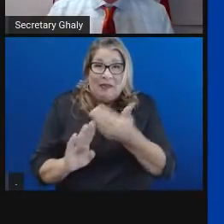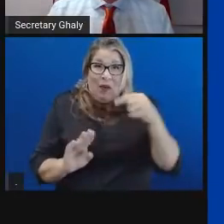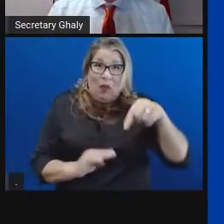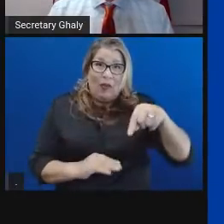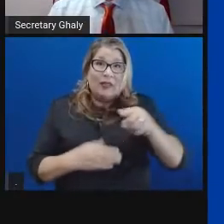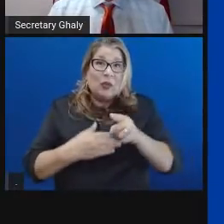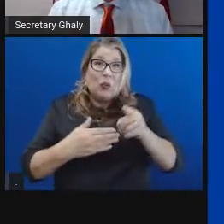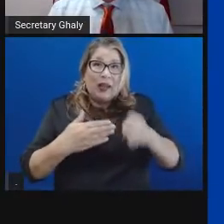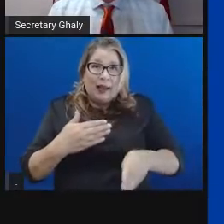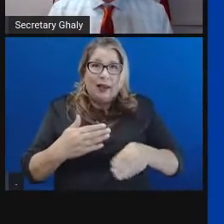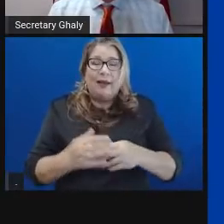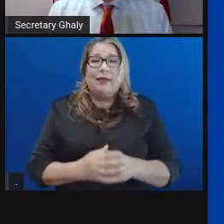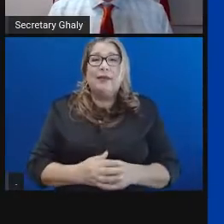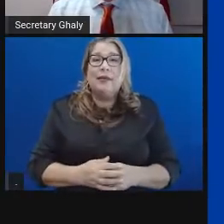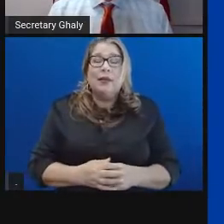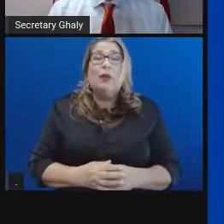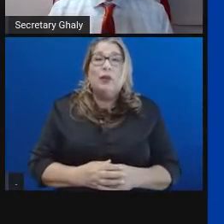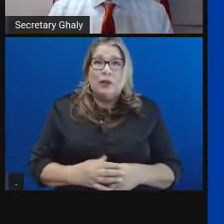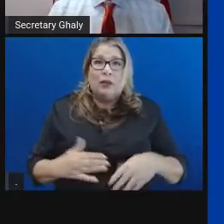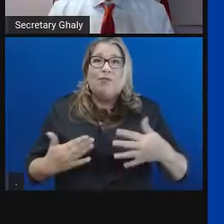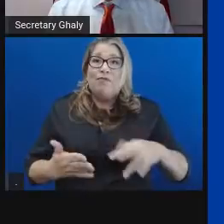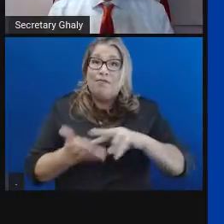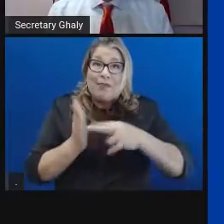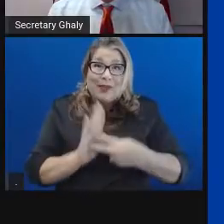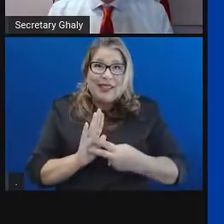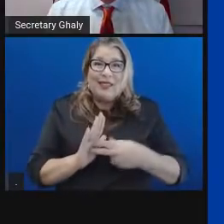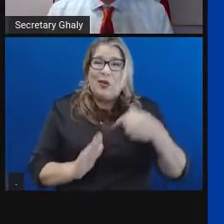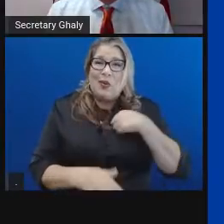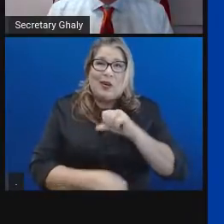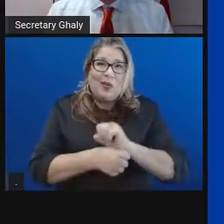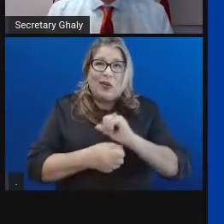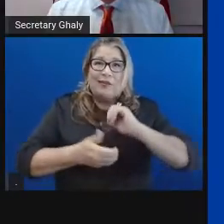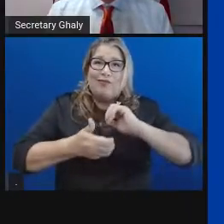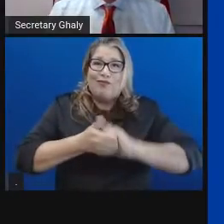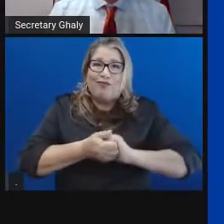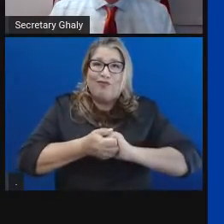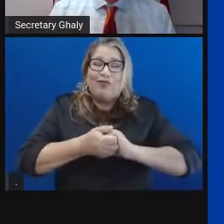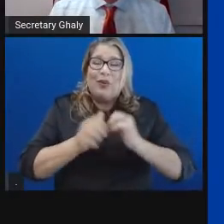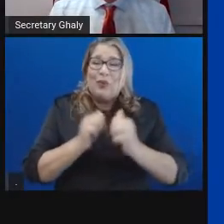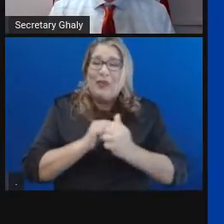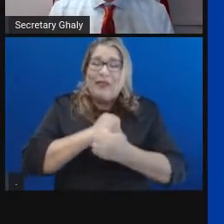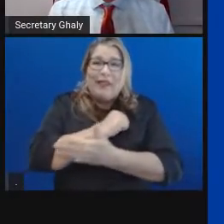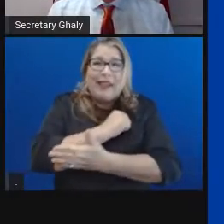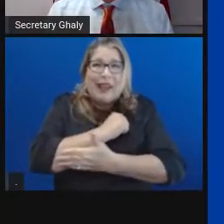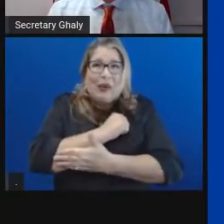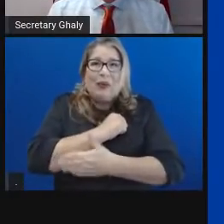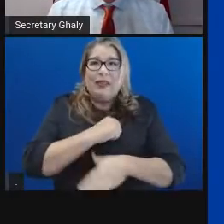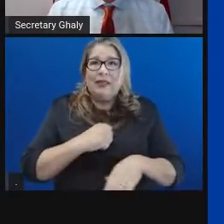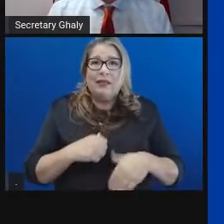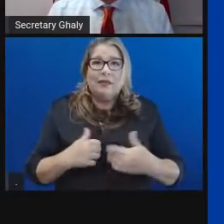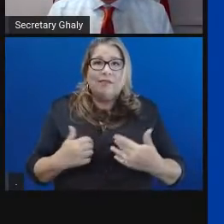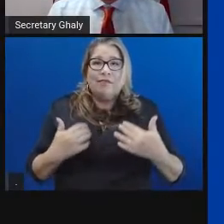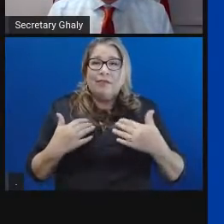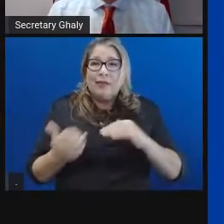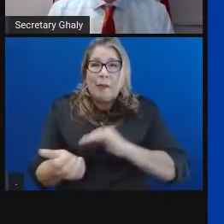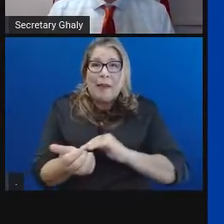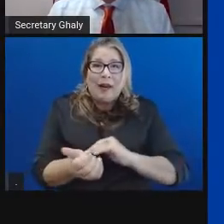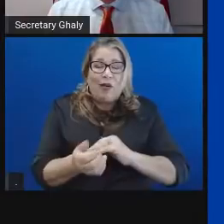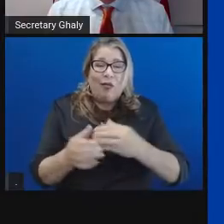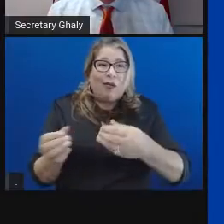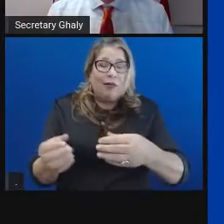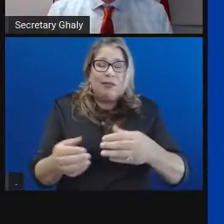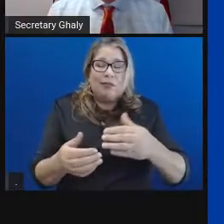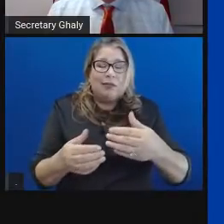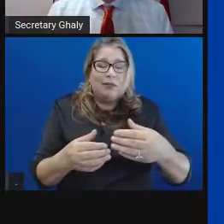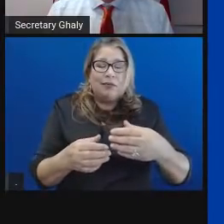with counties, with health providers, with lots of labor and business partners to make sure that this happens,